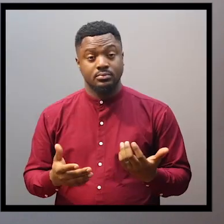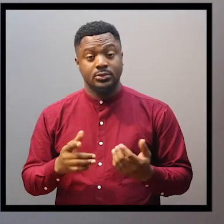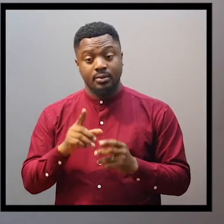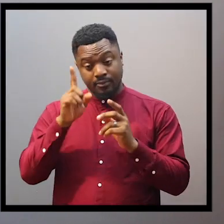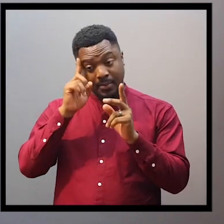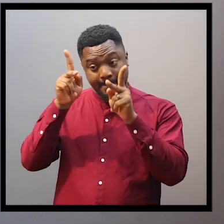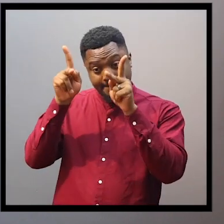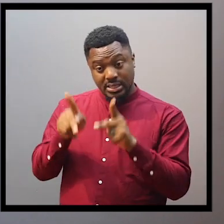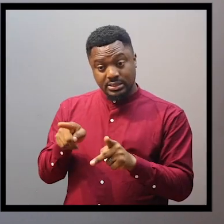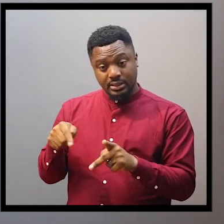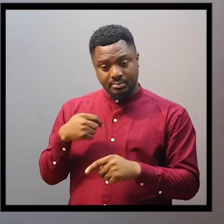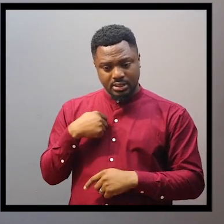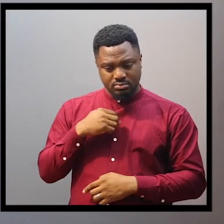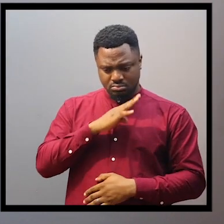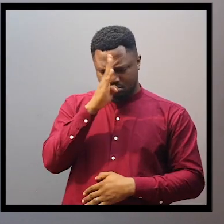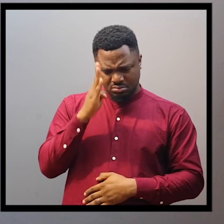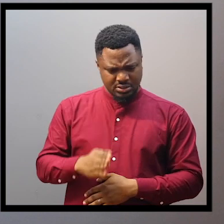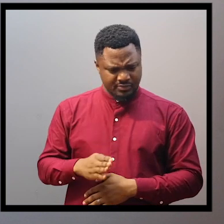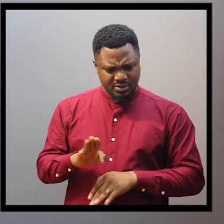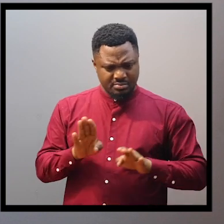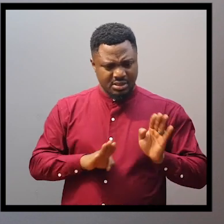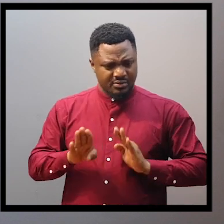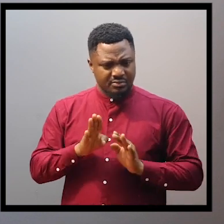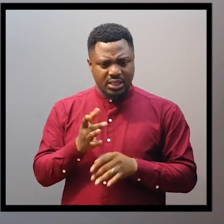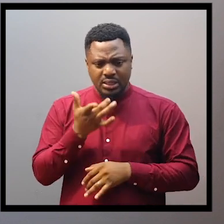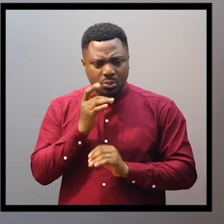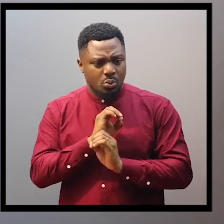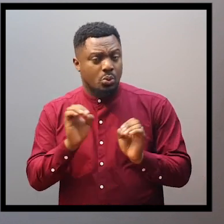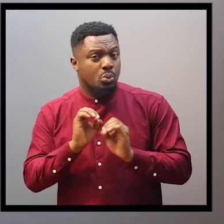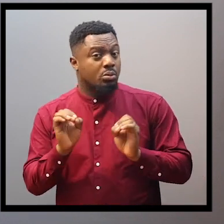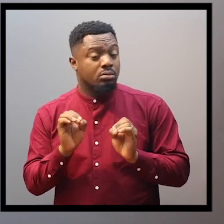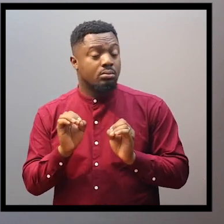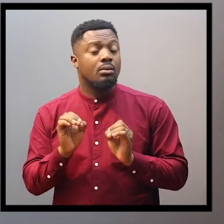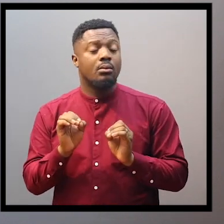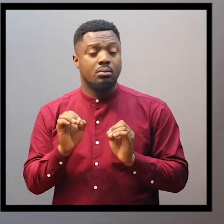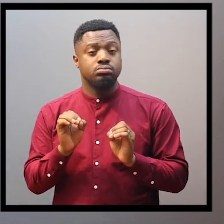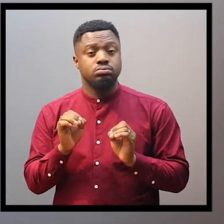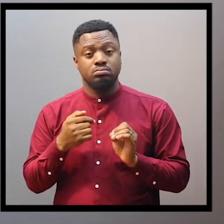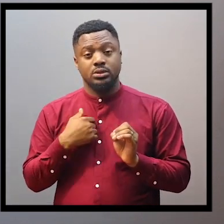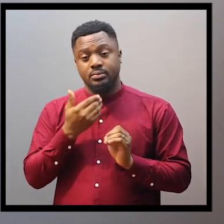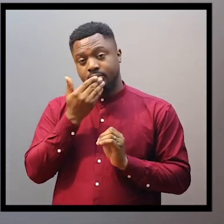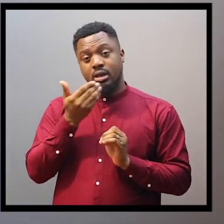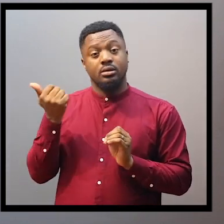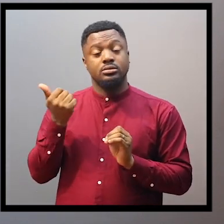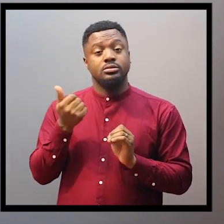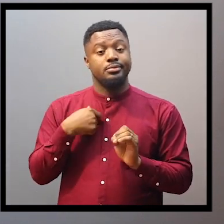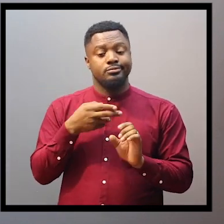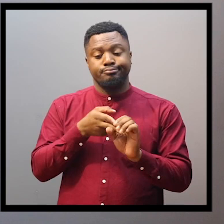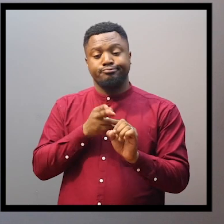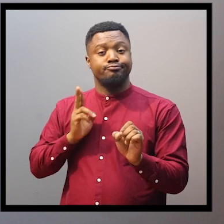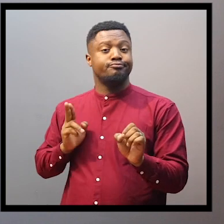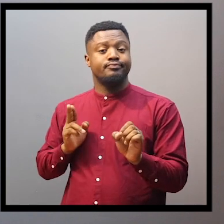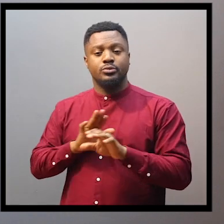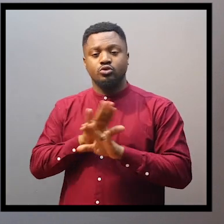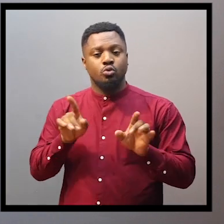For a person who has not engaged in any of these behaviors or used any of these substances, it would be best that the